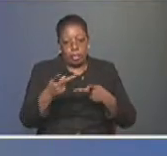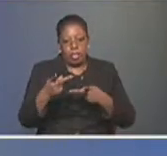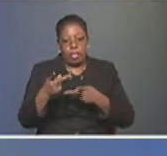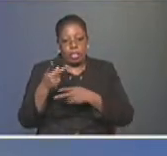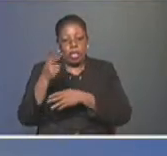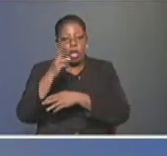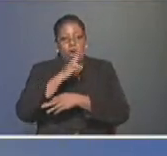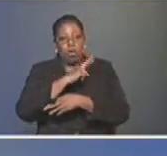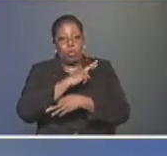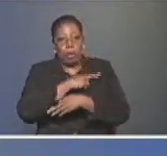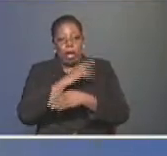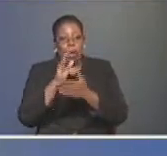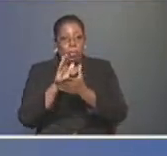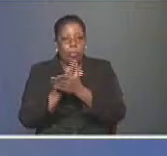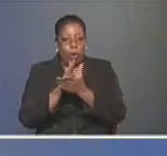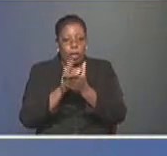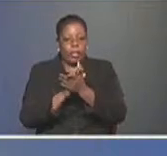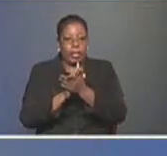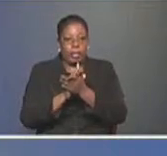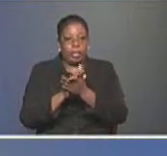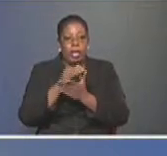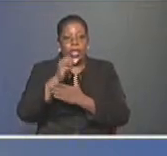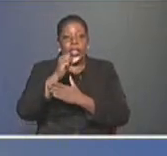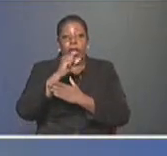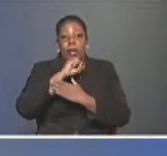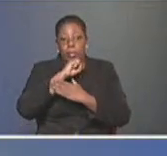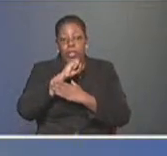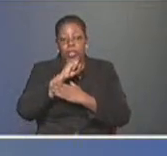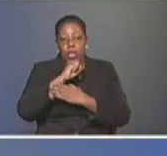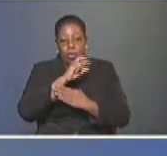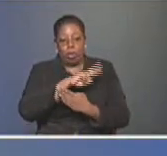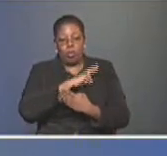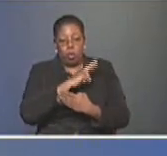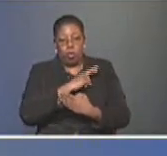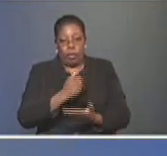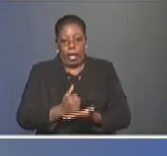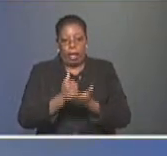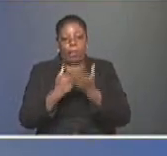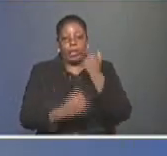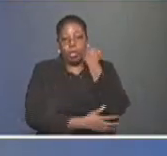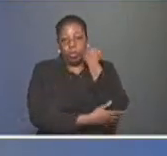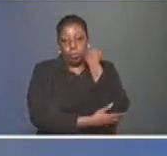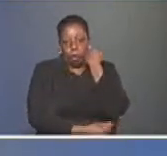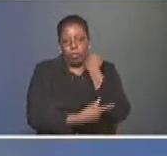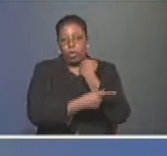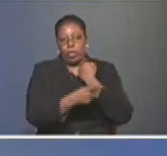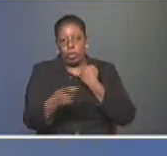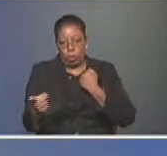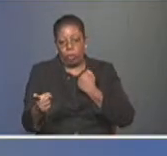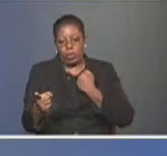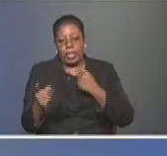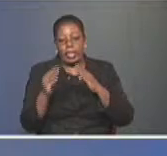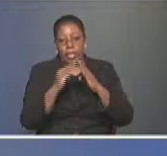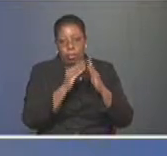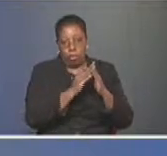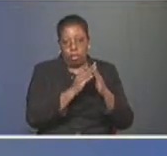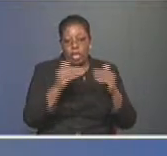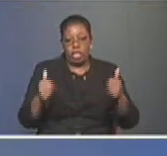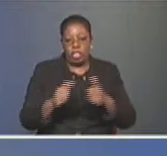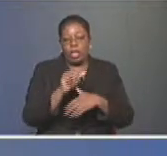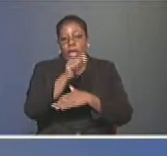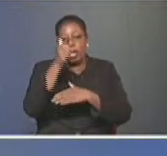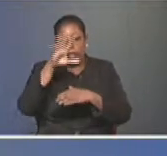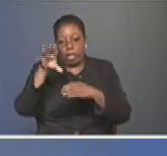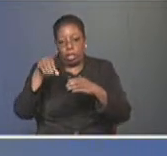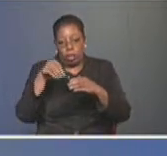applauded Bishop Roll for his continued efforts in assisting the poor, particularly those in the Marathon community. She challenged others, including